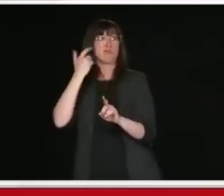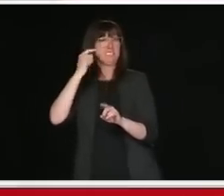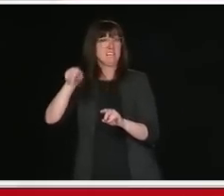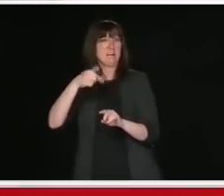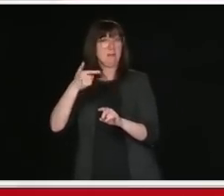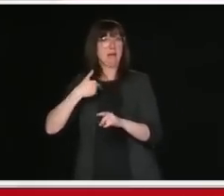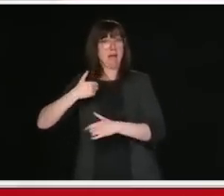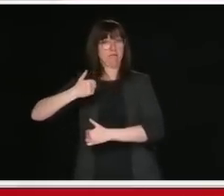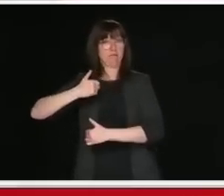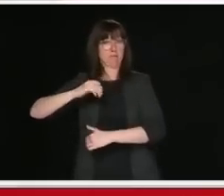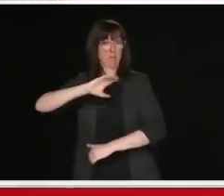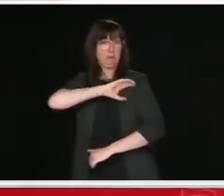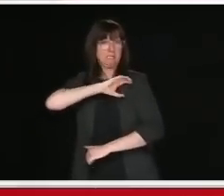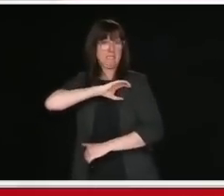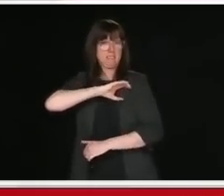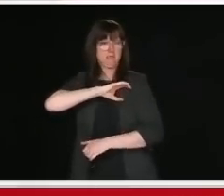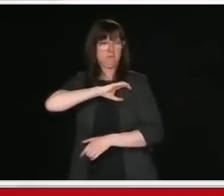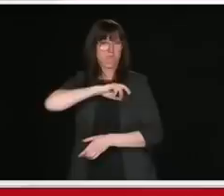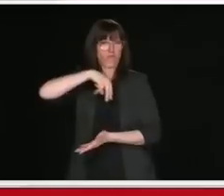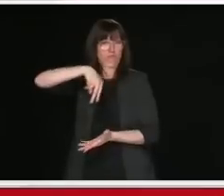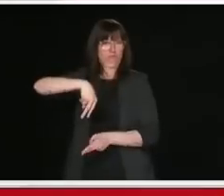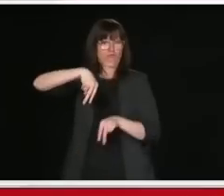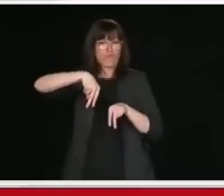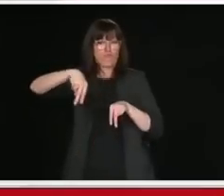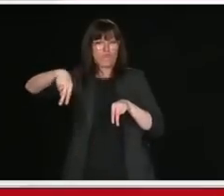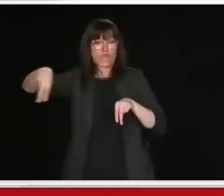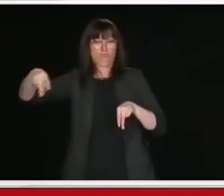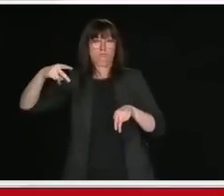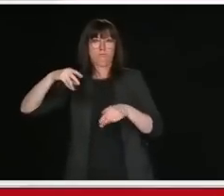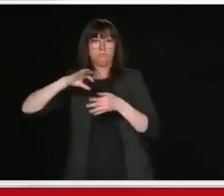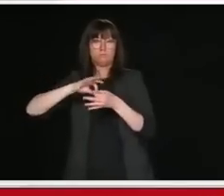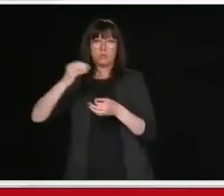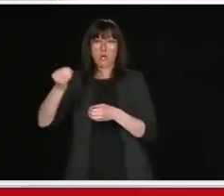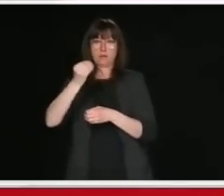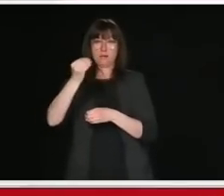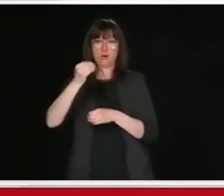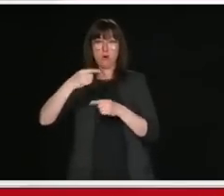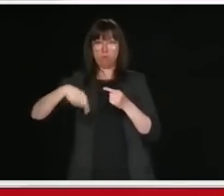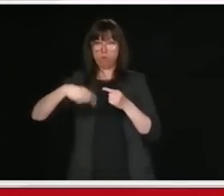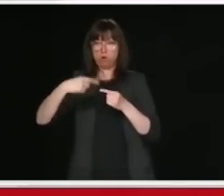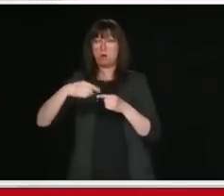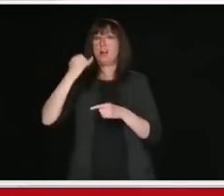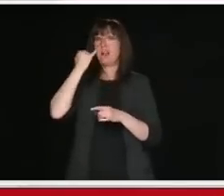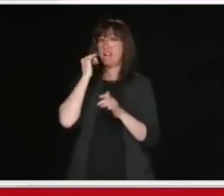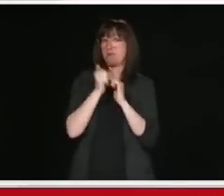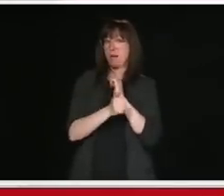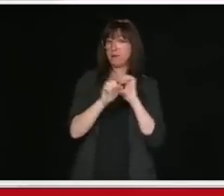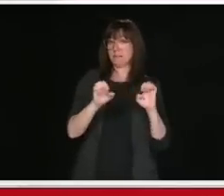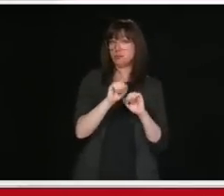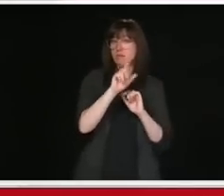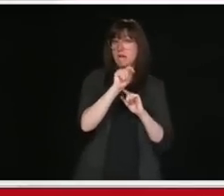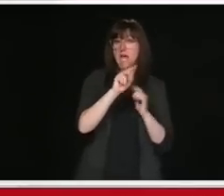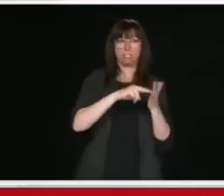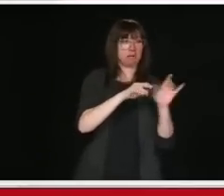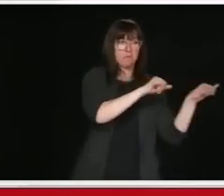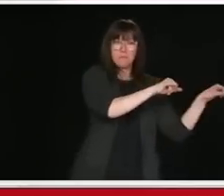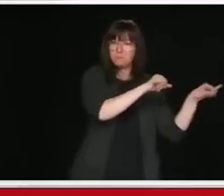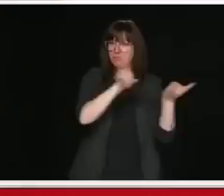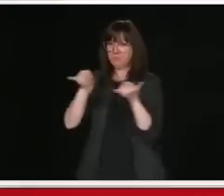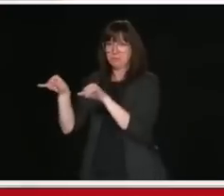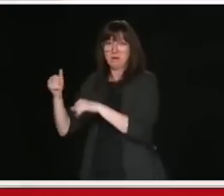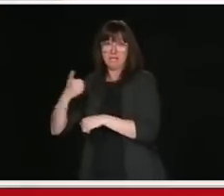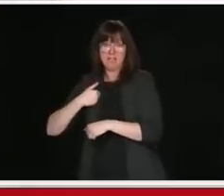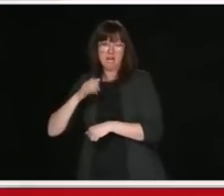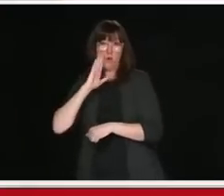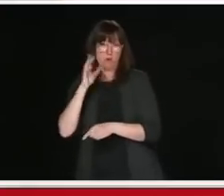the Ontario border. If you enacted the Emergency Act, obviously this could all be uniform in line across the country. So should we be locking down each